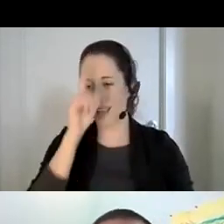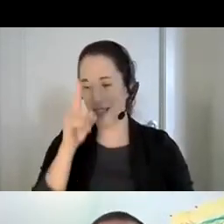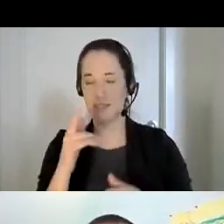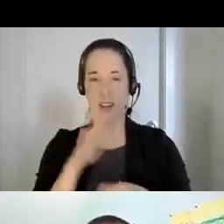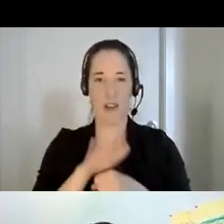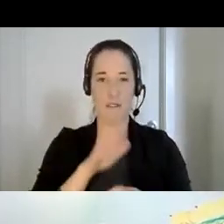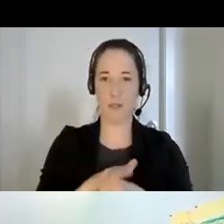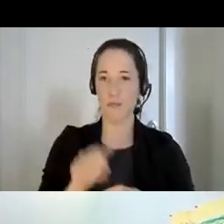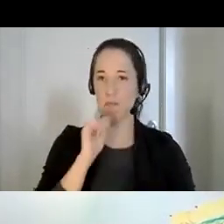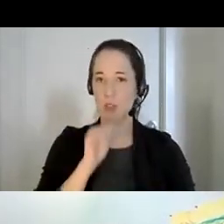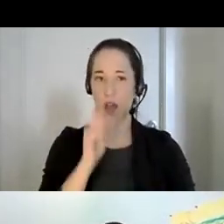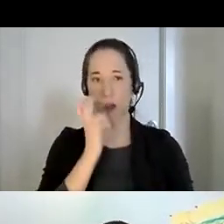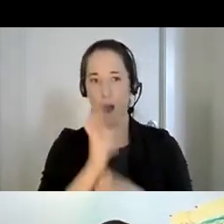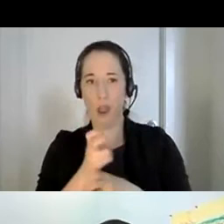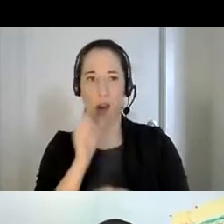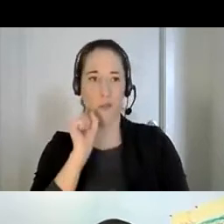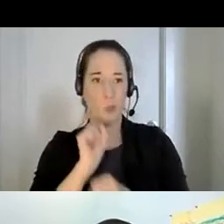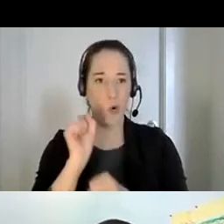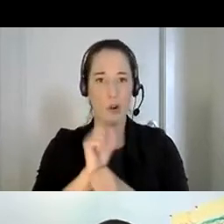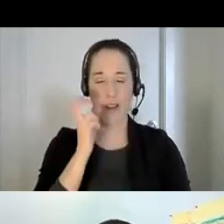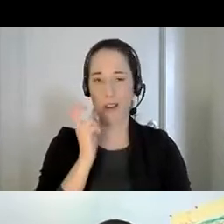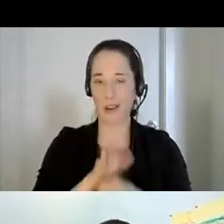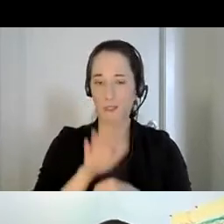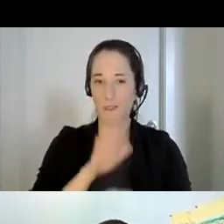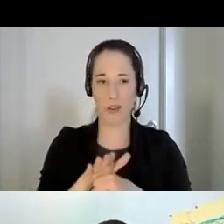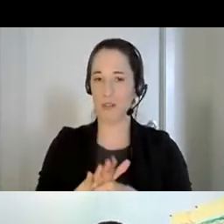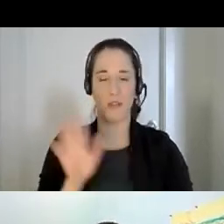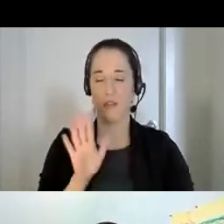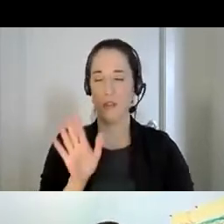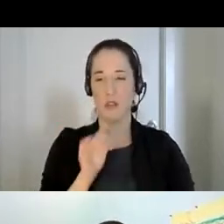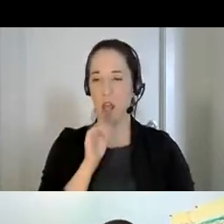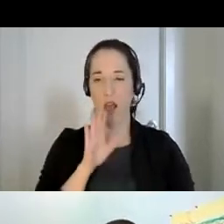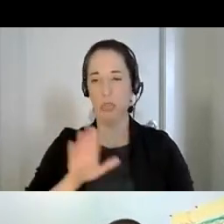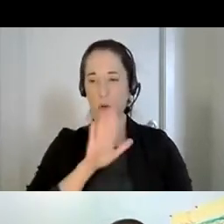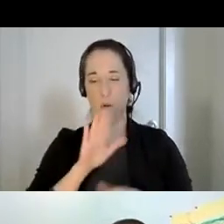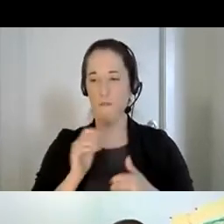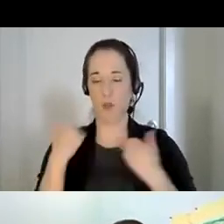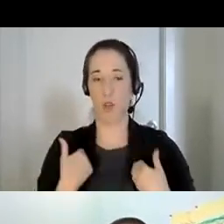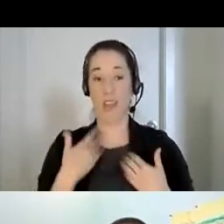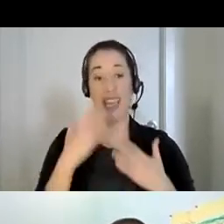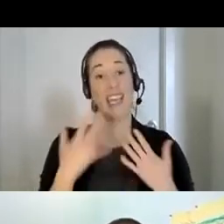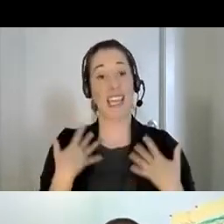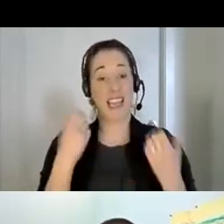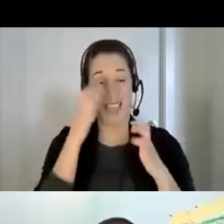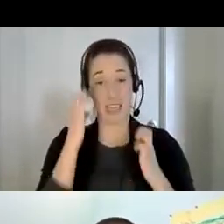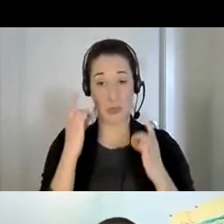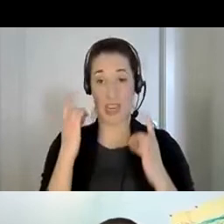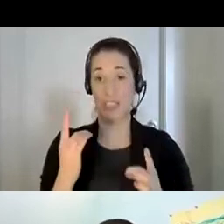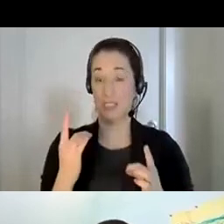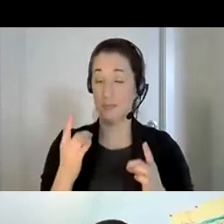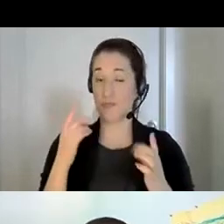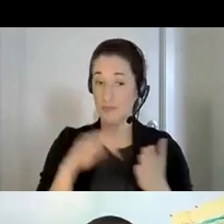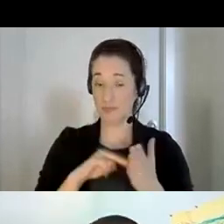enough, or not resilient enough. It is not them. Healing education is education that helps people identify and